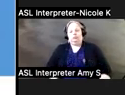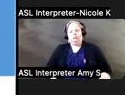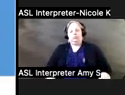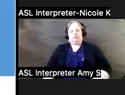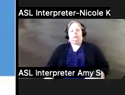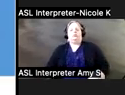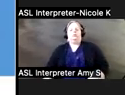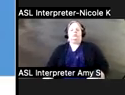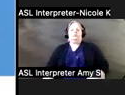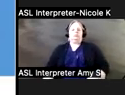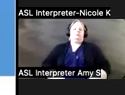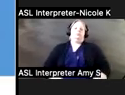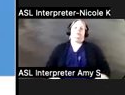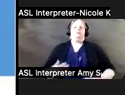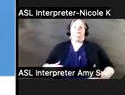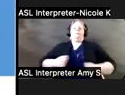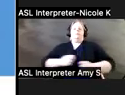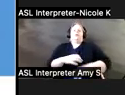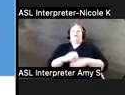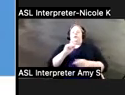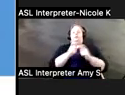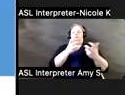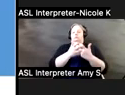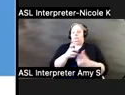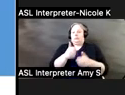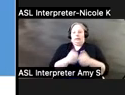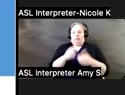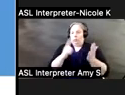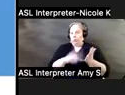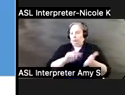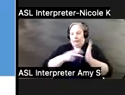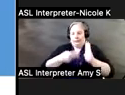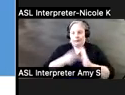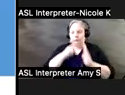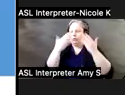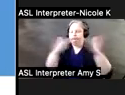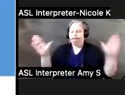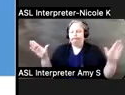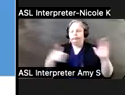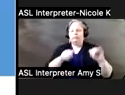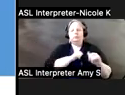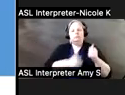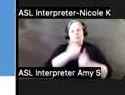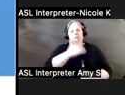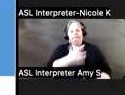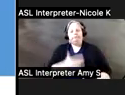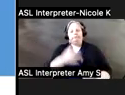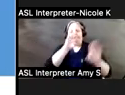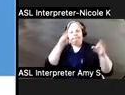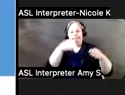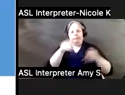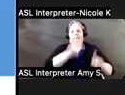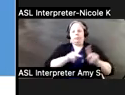So what adaptive gaming is it's a pretty wide field, like I said. I mostly work with individuals with limited mobility